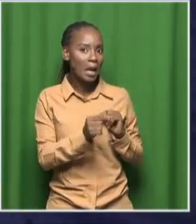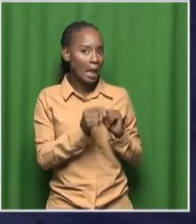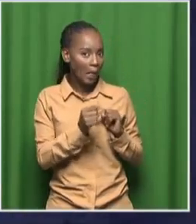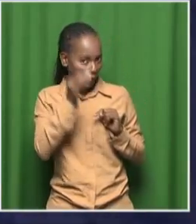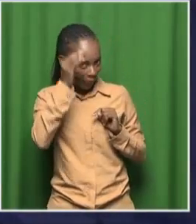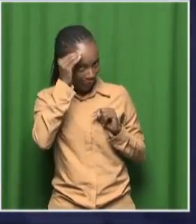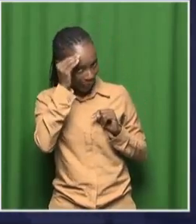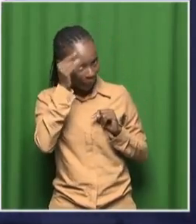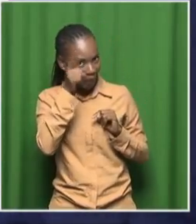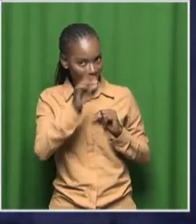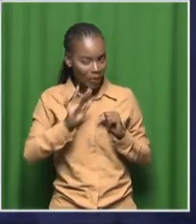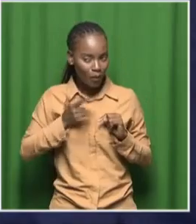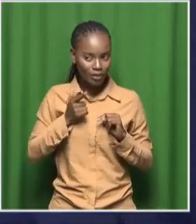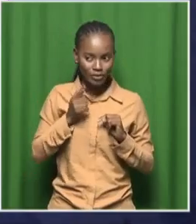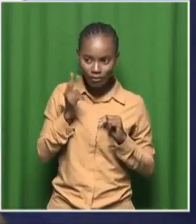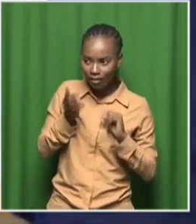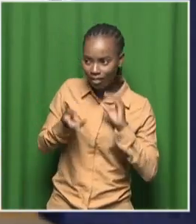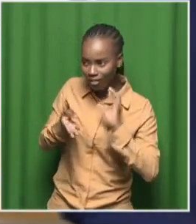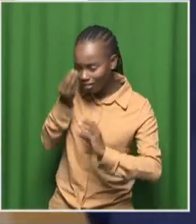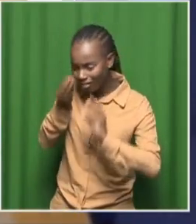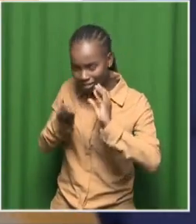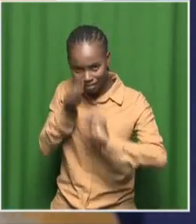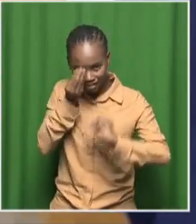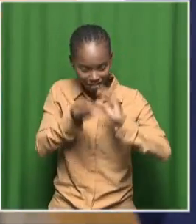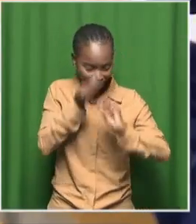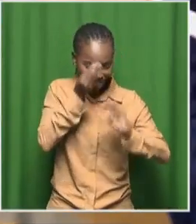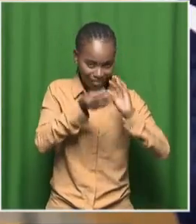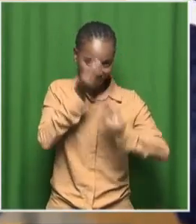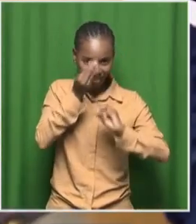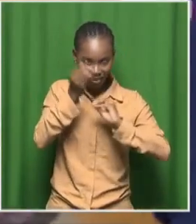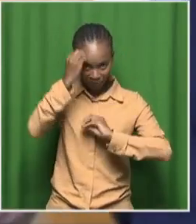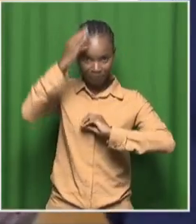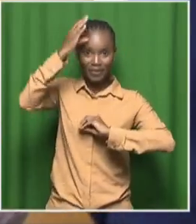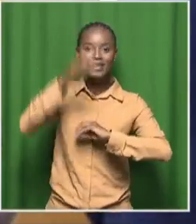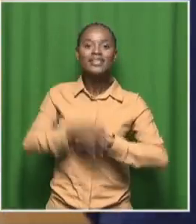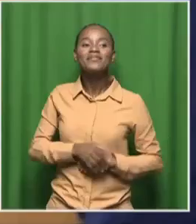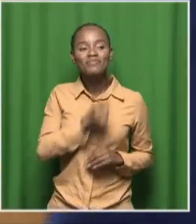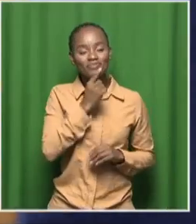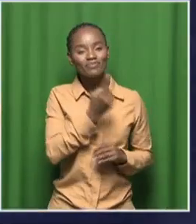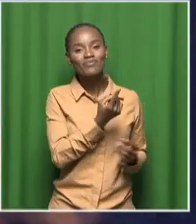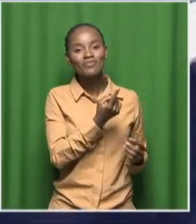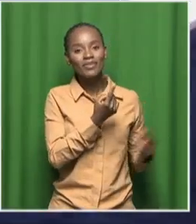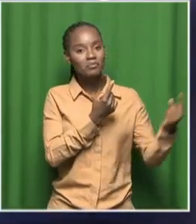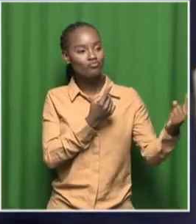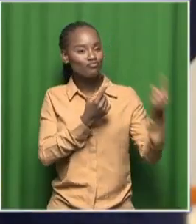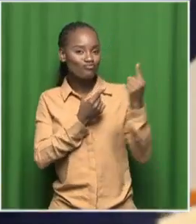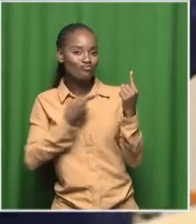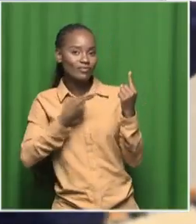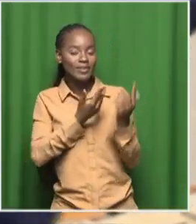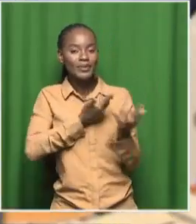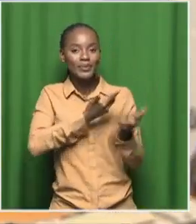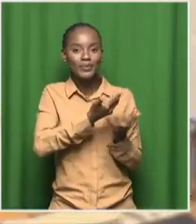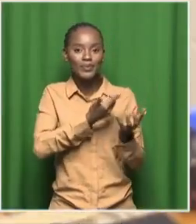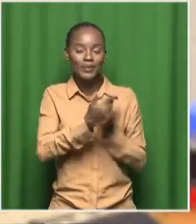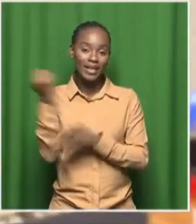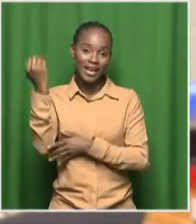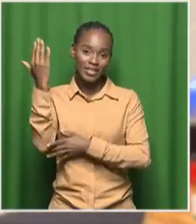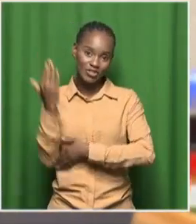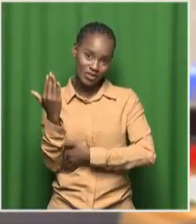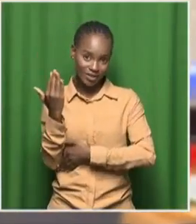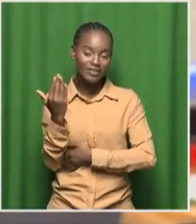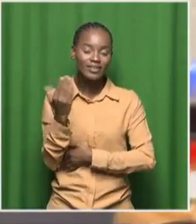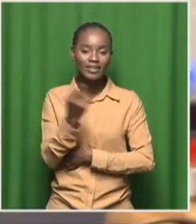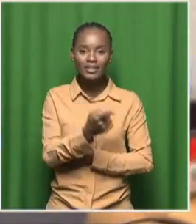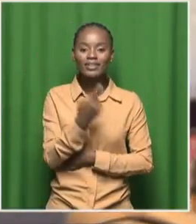And let me bring in the lecturer. I don't know where he's going. He's switching something on for us. So, Kennedy, let's just move aside because I